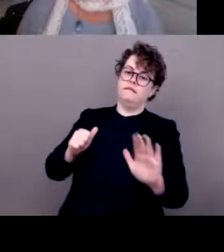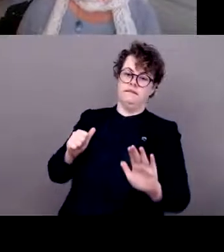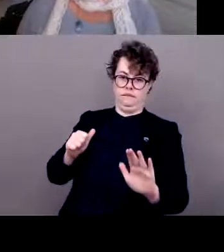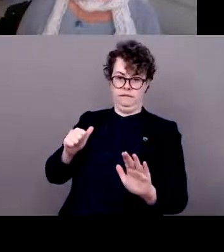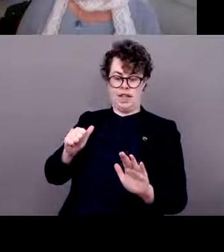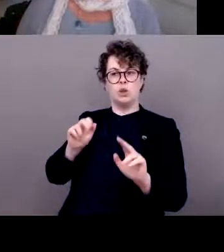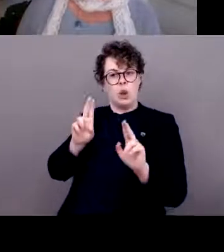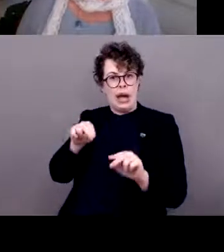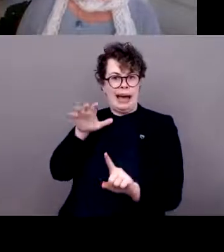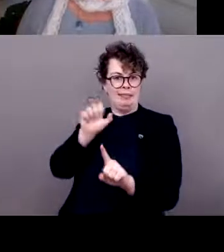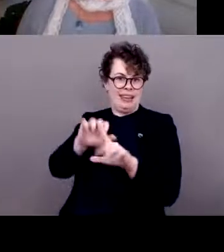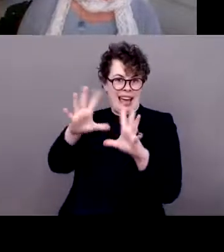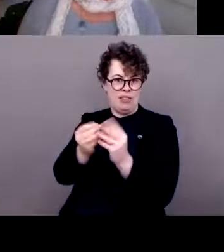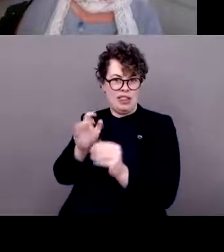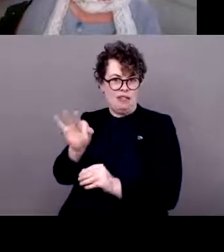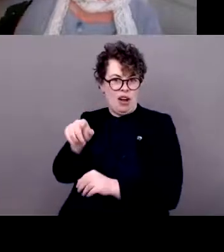out of an informal assessment.